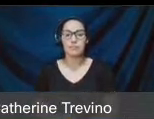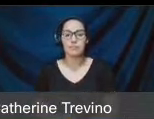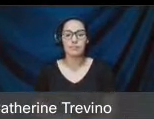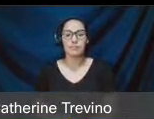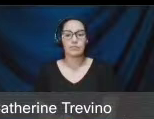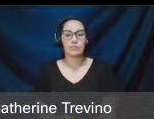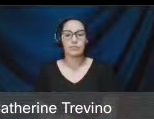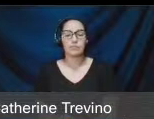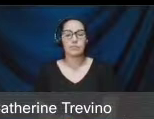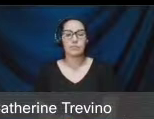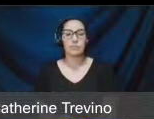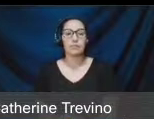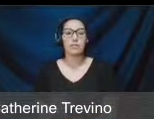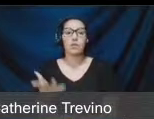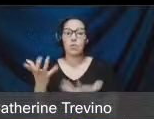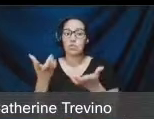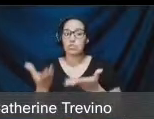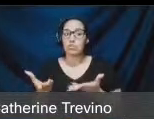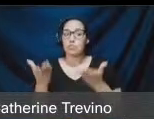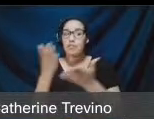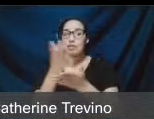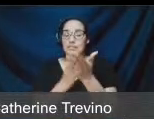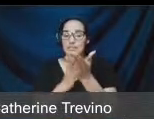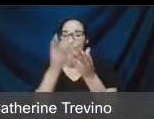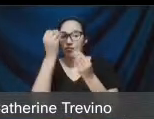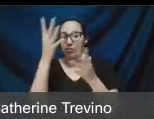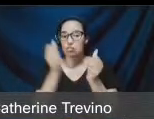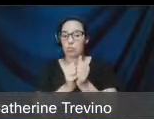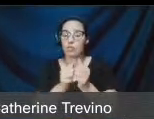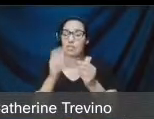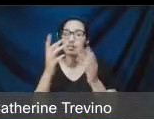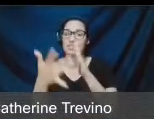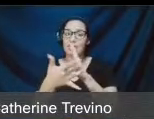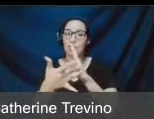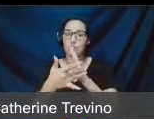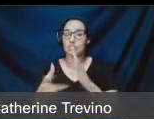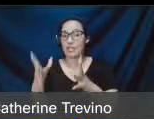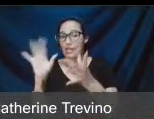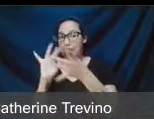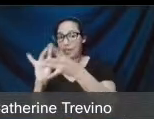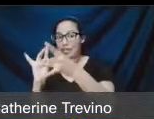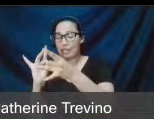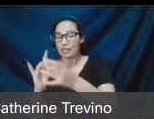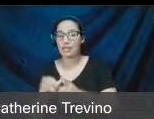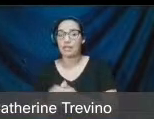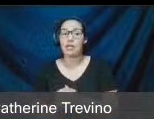We wanted to provide some information on technology and connectivity. Students will have access